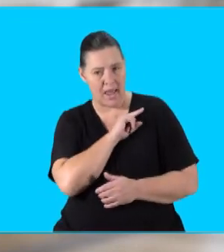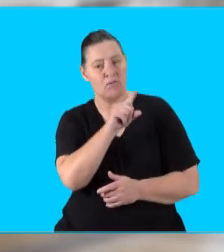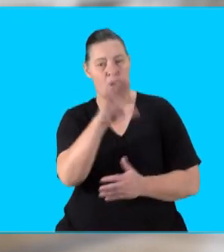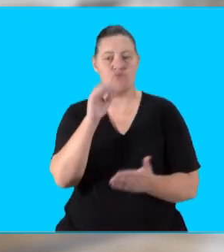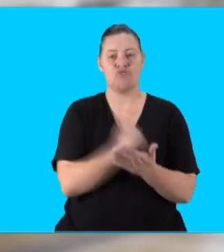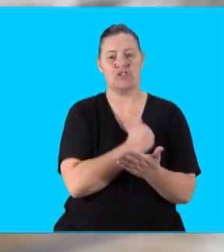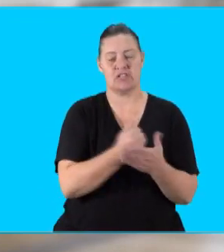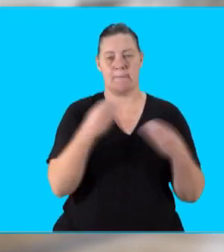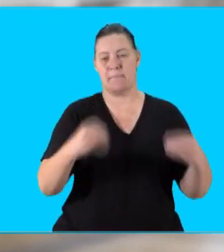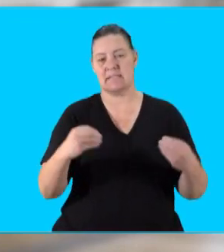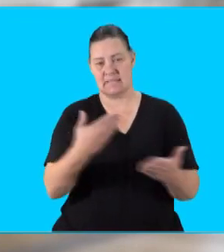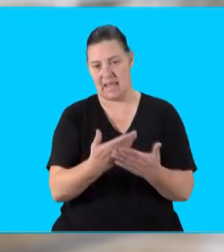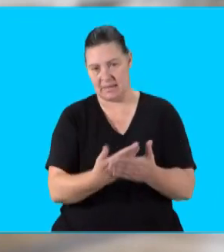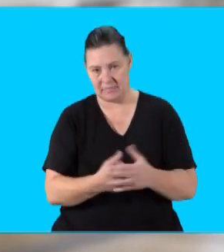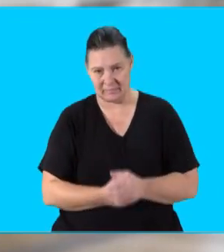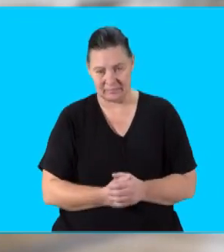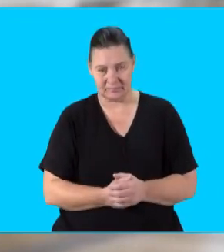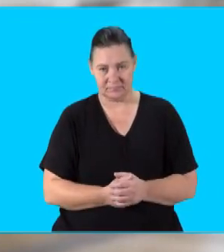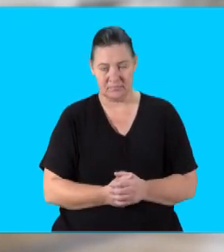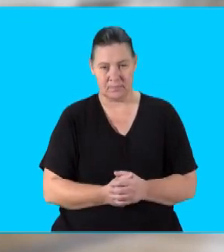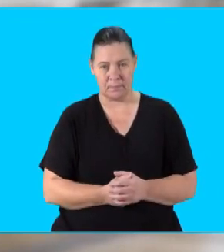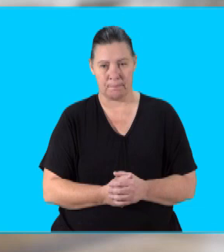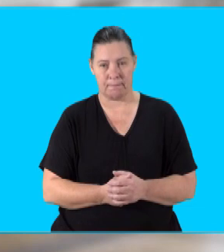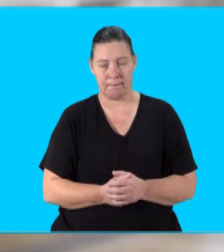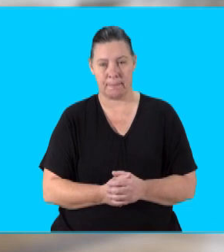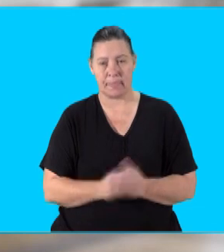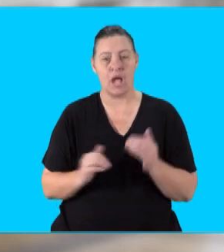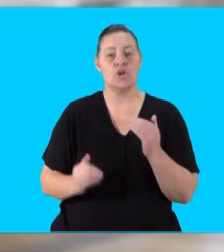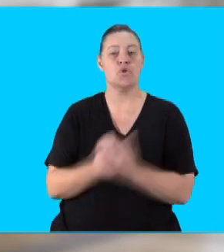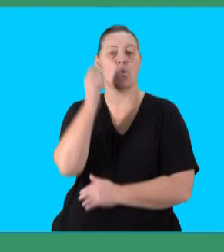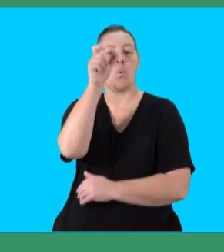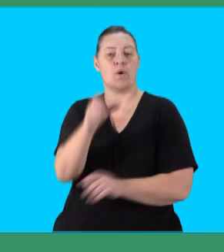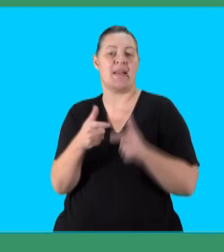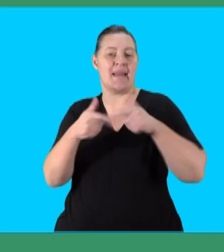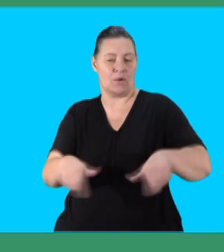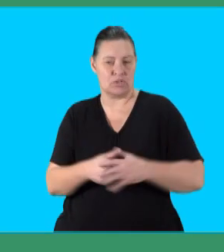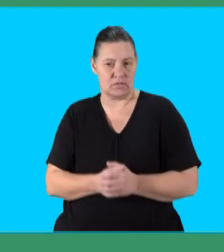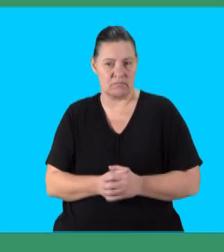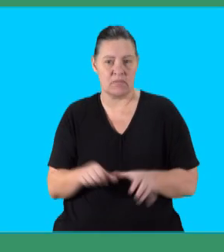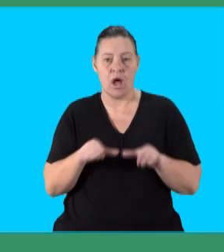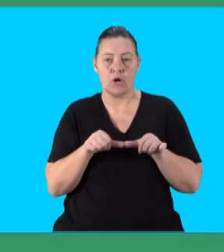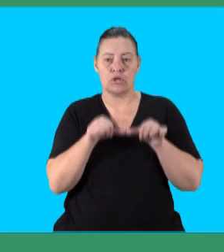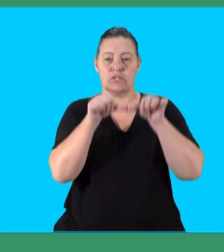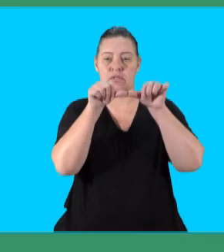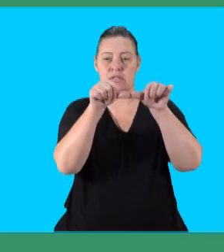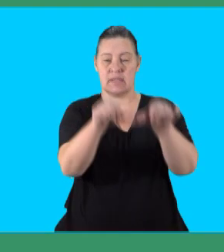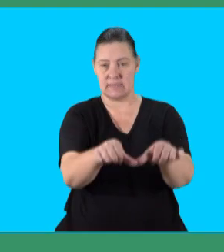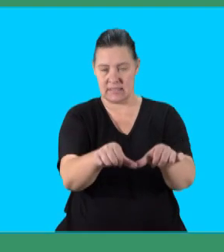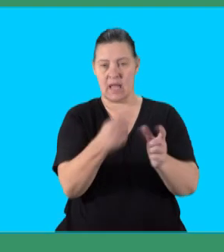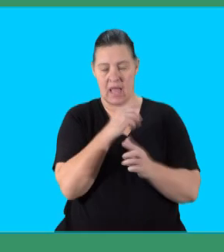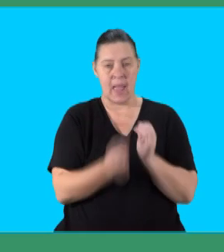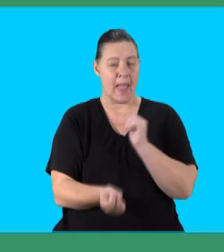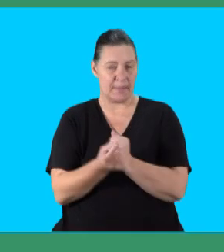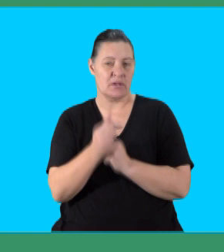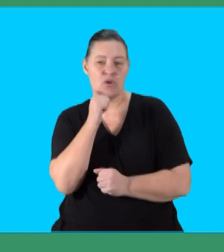register the business. Now let's look at the new words and language. Continuity, continue to exist even